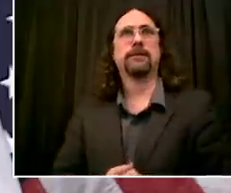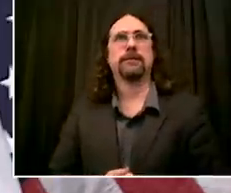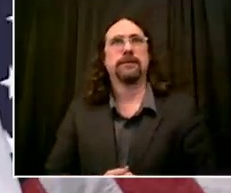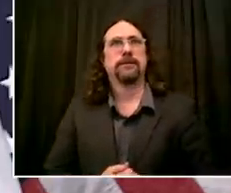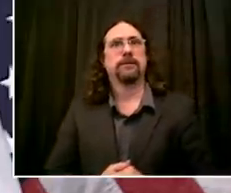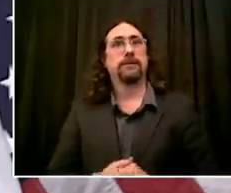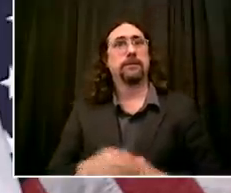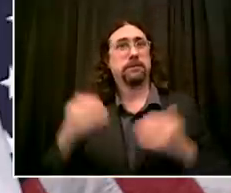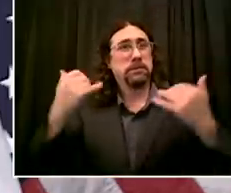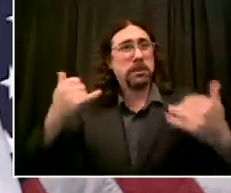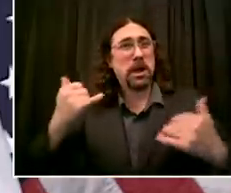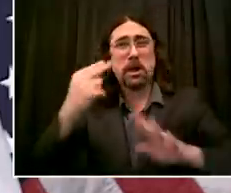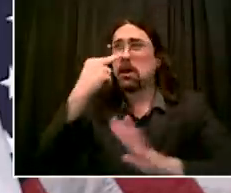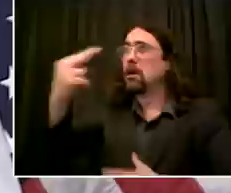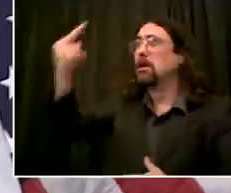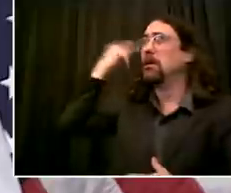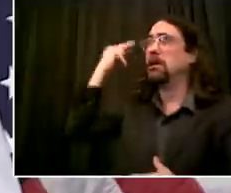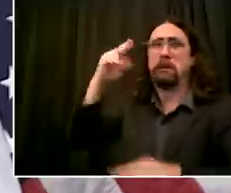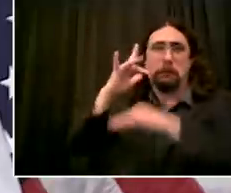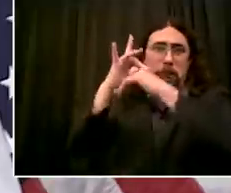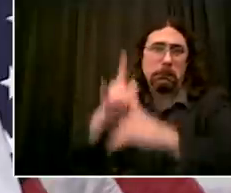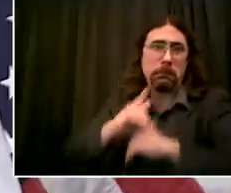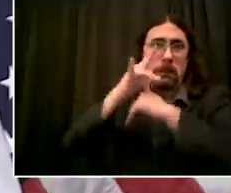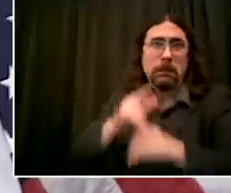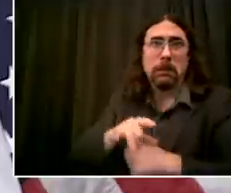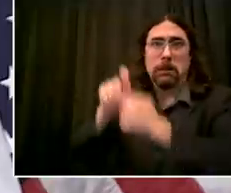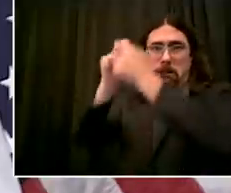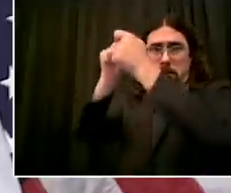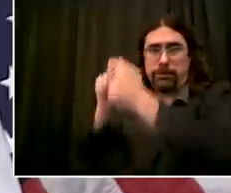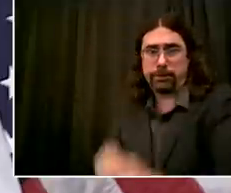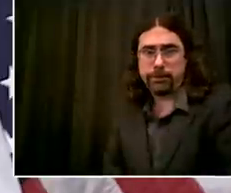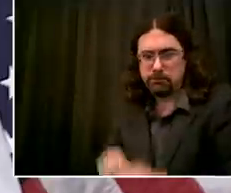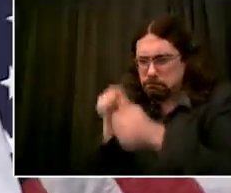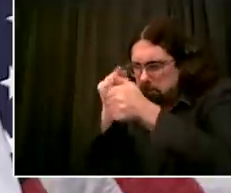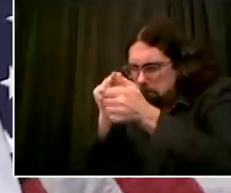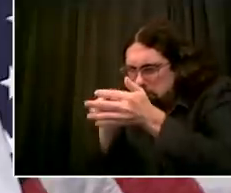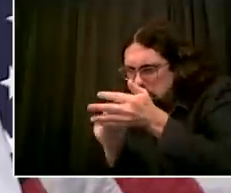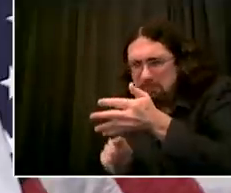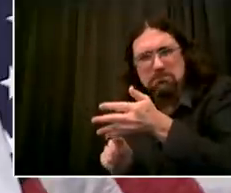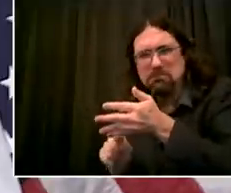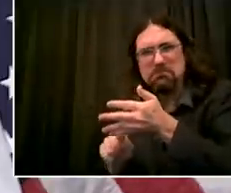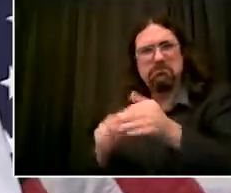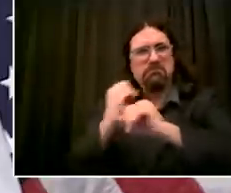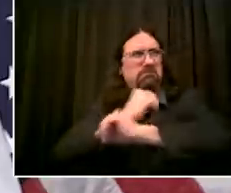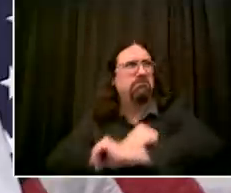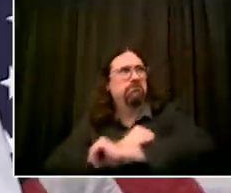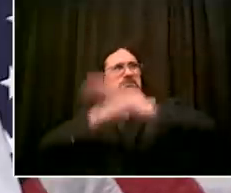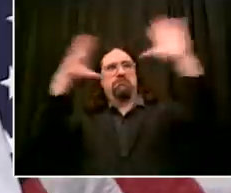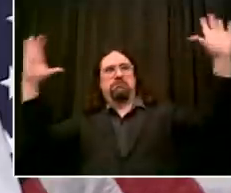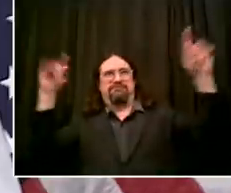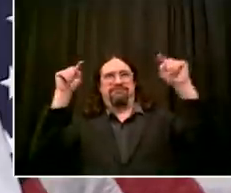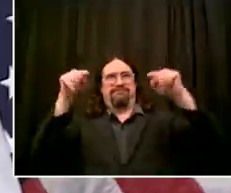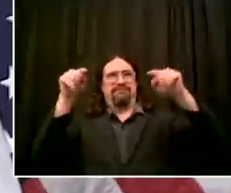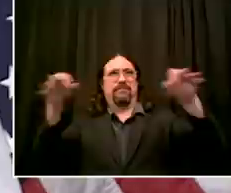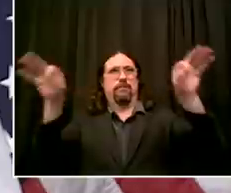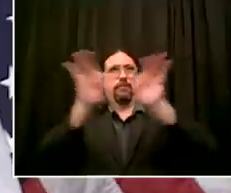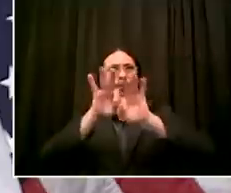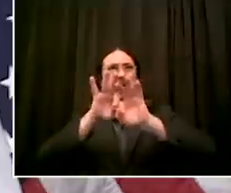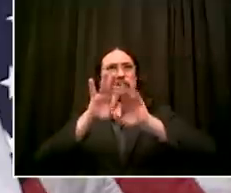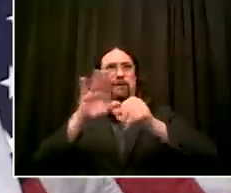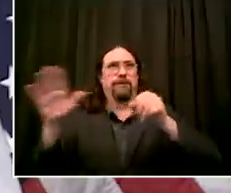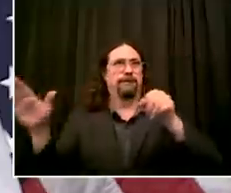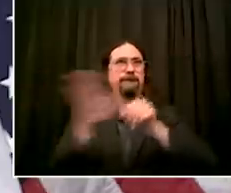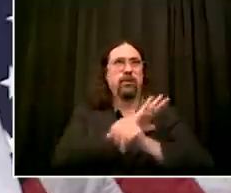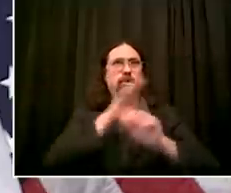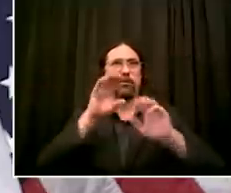do. I don't blame anyone who's looking at the day-to-day, the hour-to-hour. That's very human. It's certainly the reality that media has to